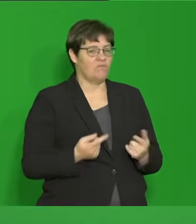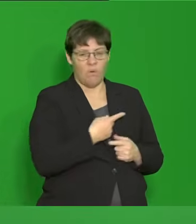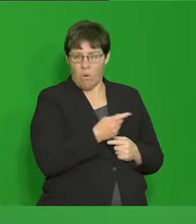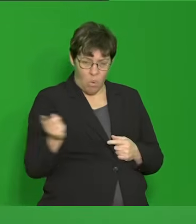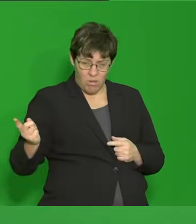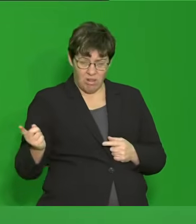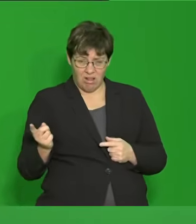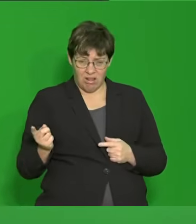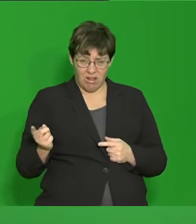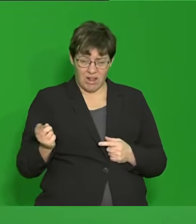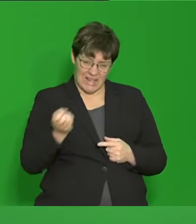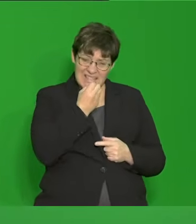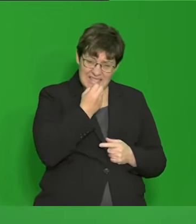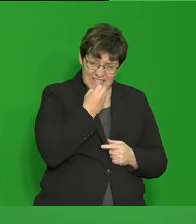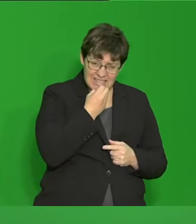all organisms eat?